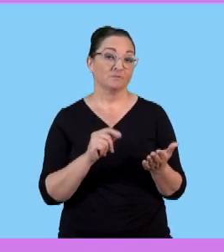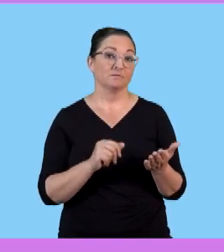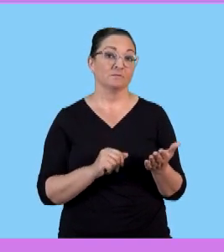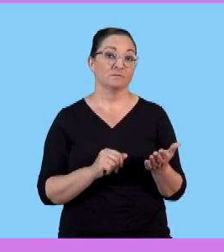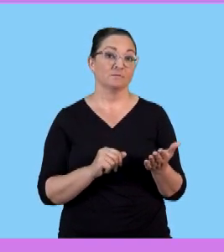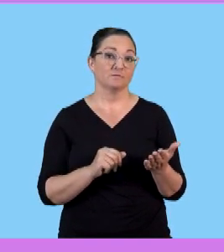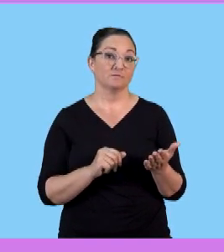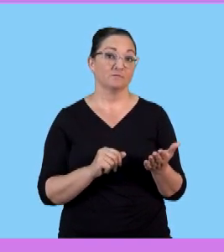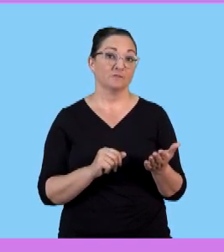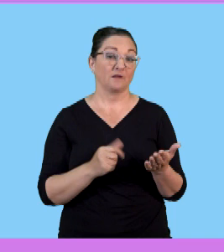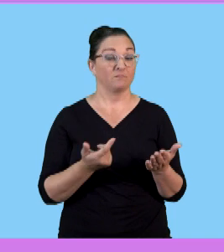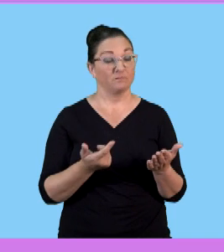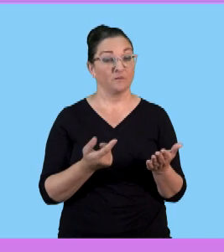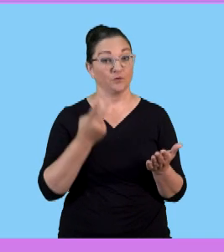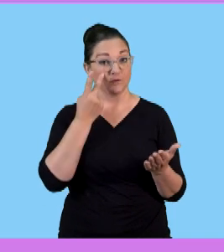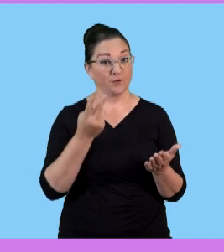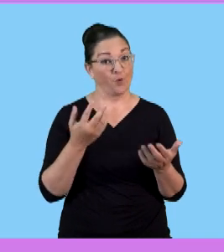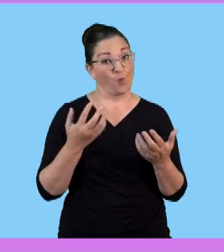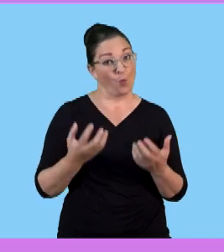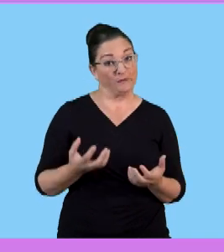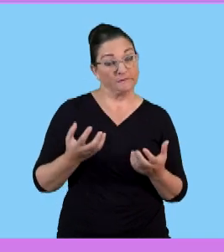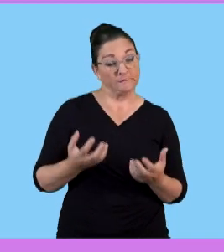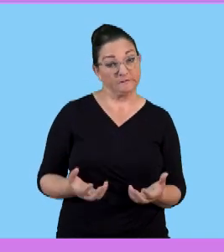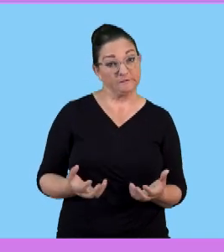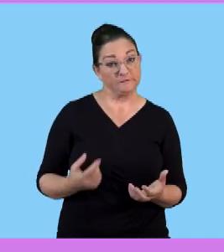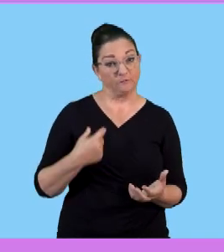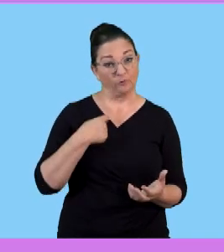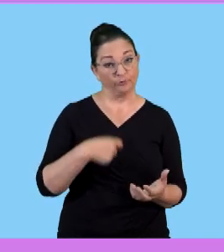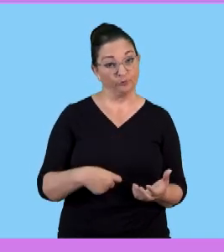if, right, your weight,